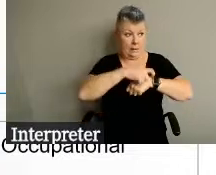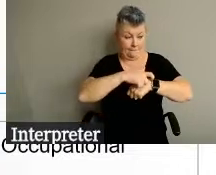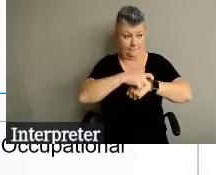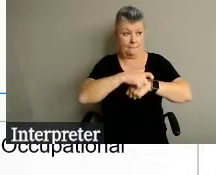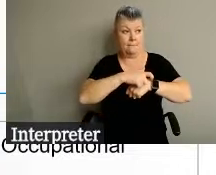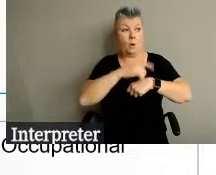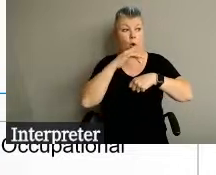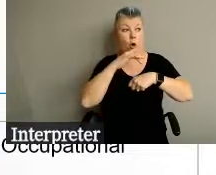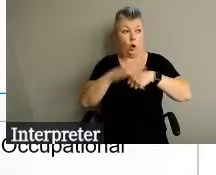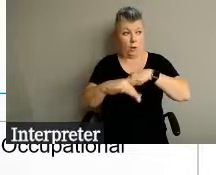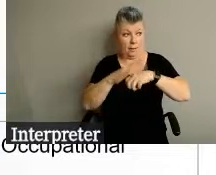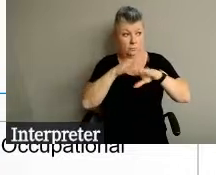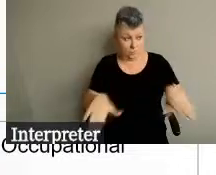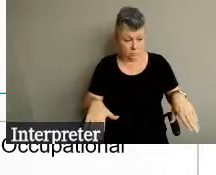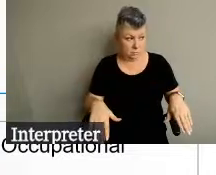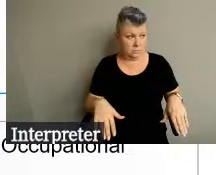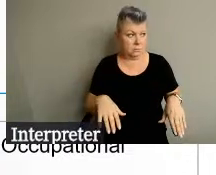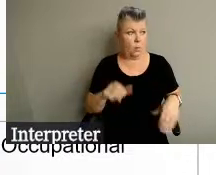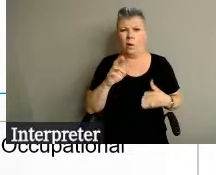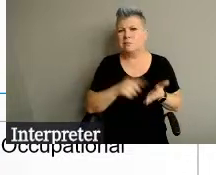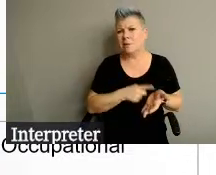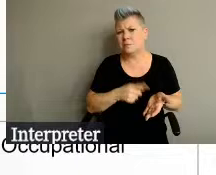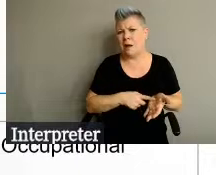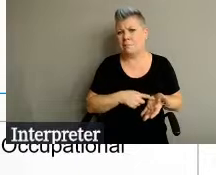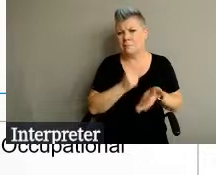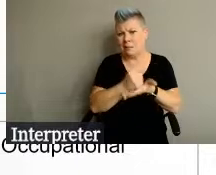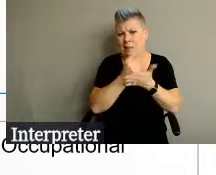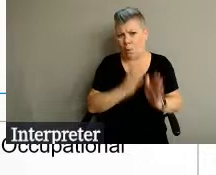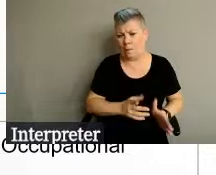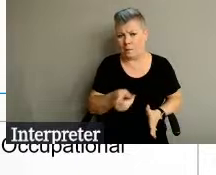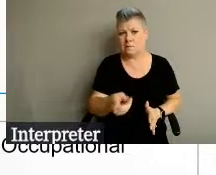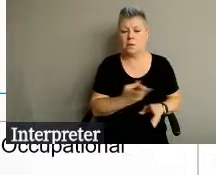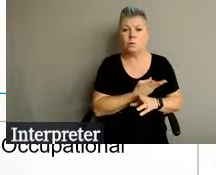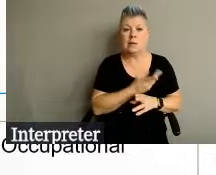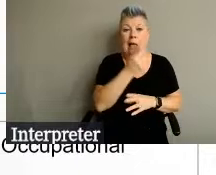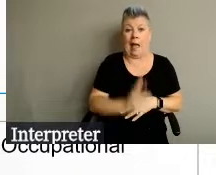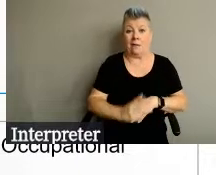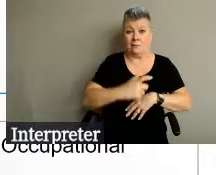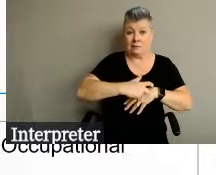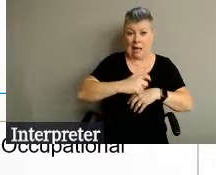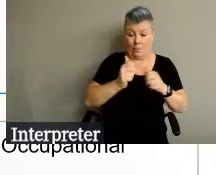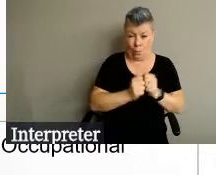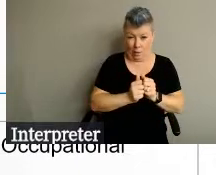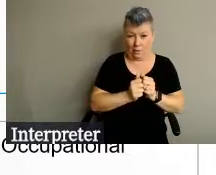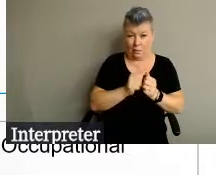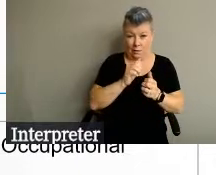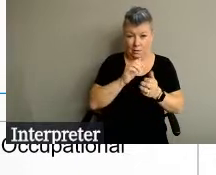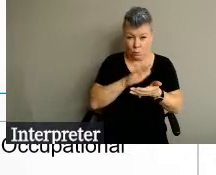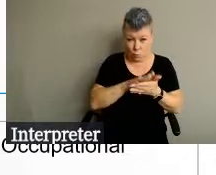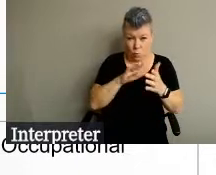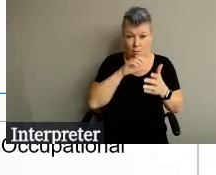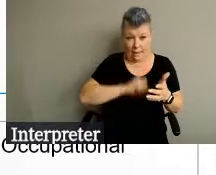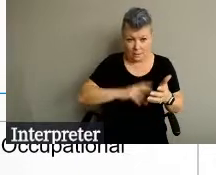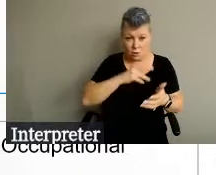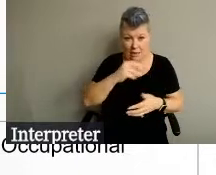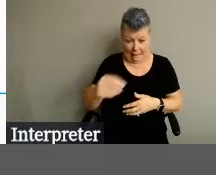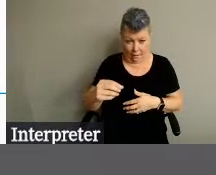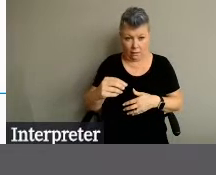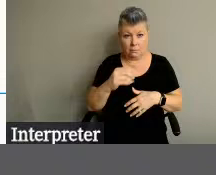early childhood, or they may be sometimes a therapist who might spend half their time in school age and early childhood, so we will include them as